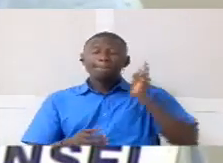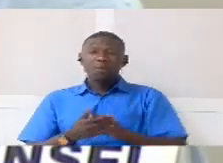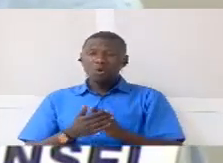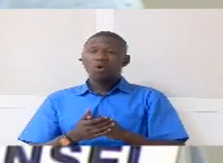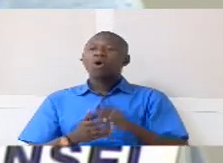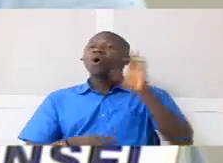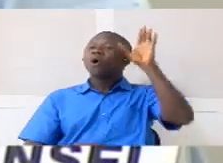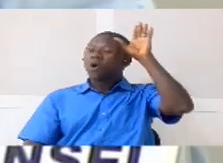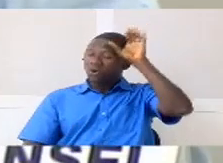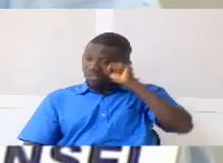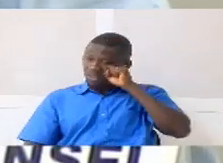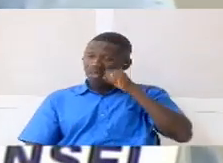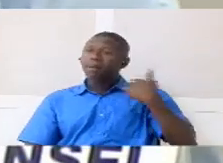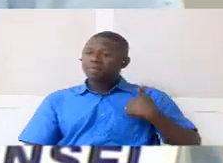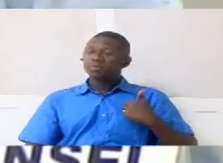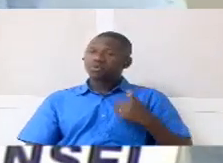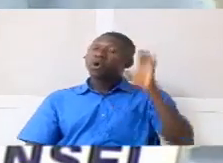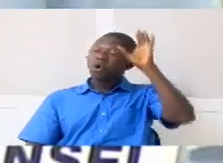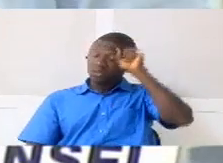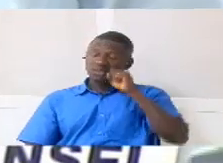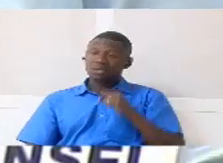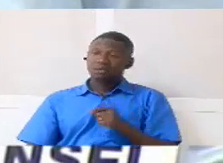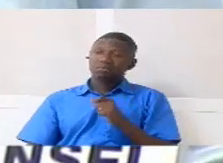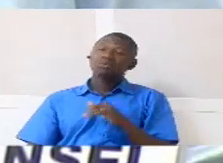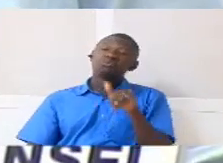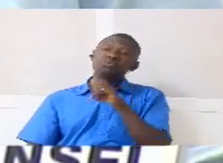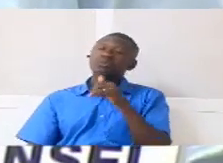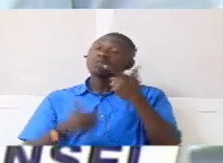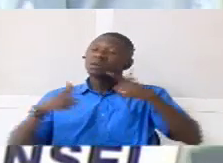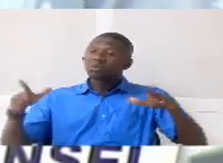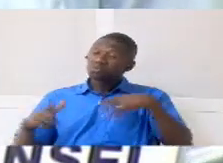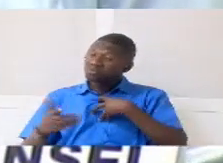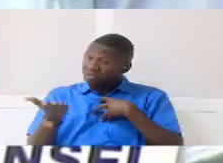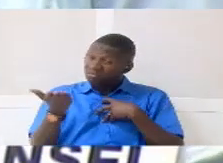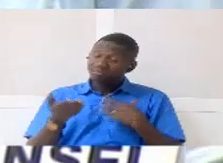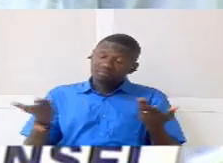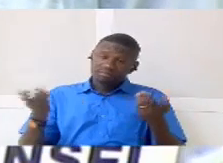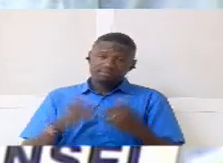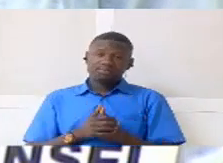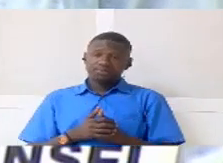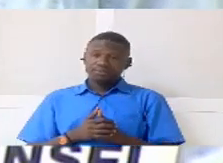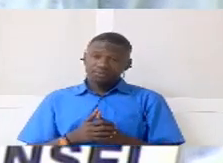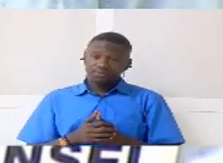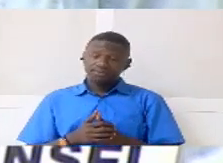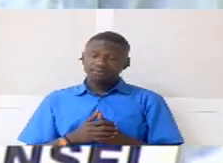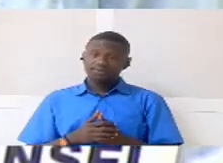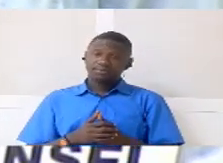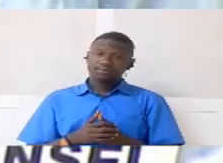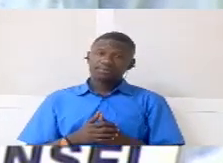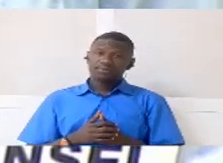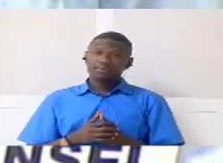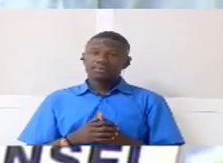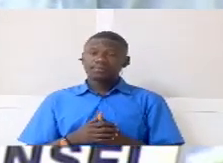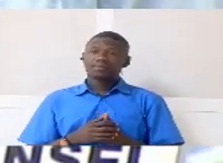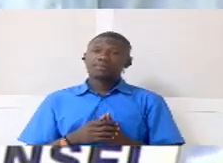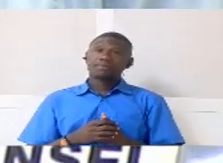the people. Wale baitandila ila CDRO molu safahama asi dalila soto molie asi nafa